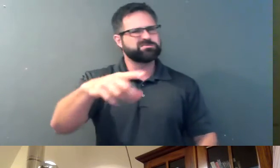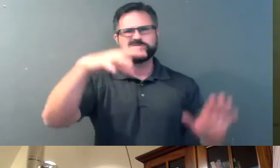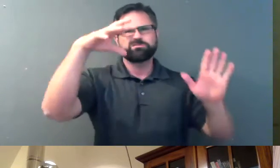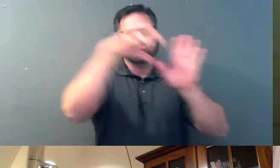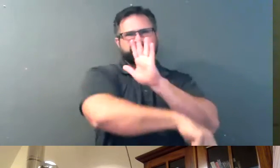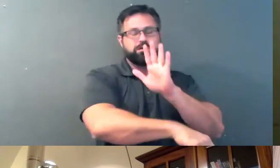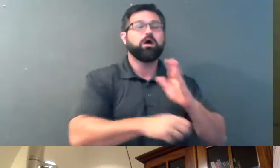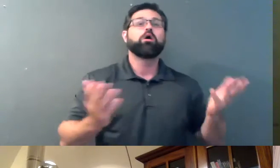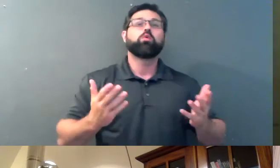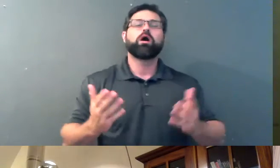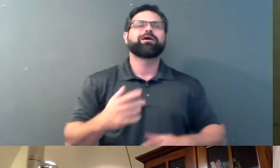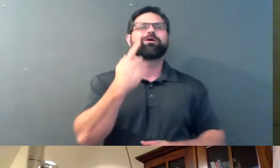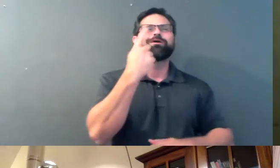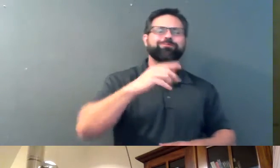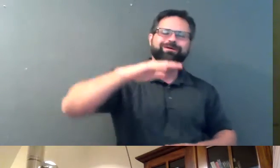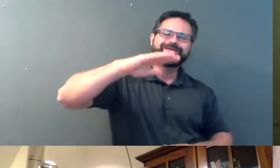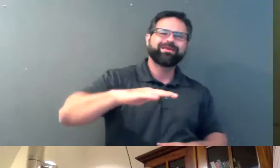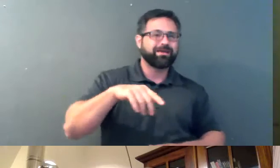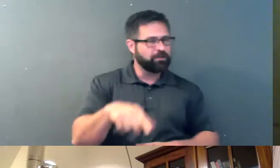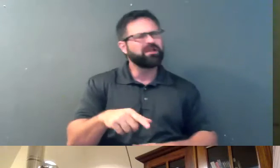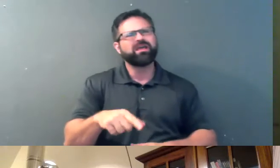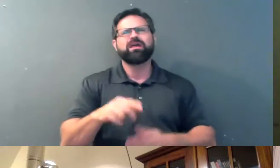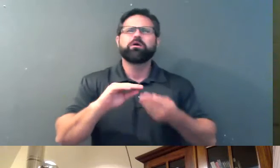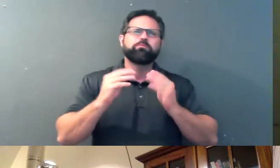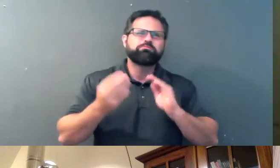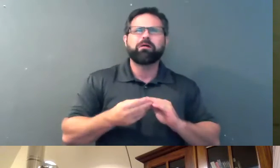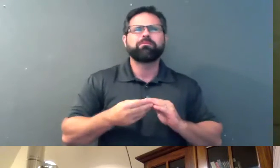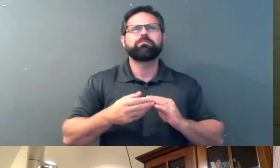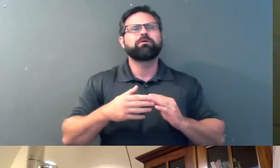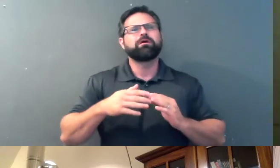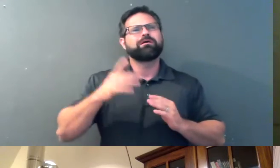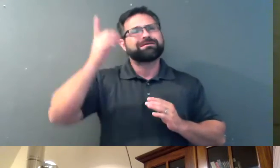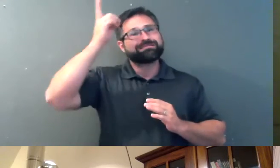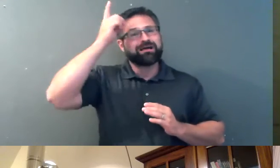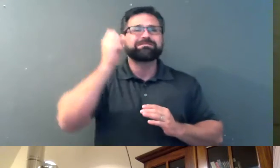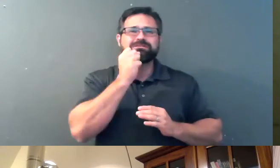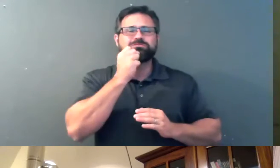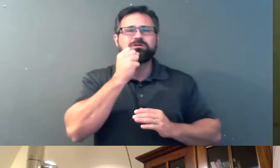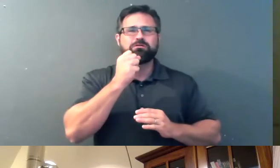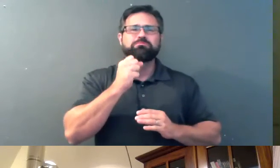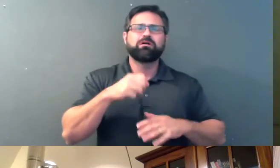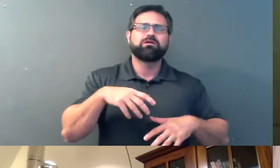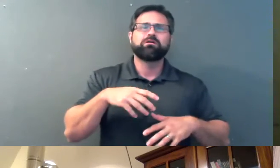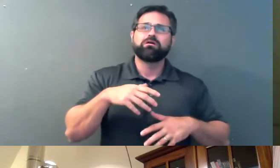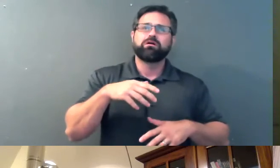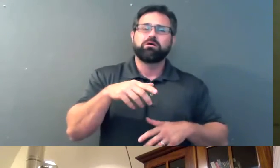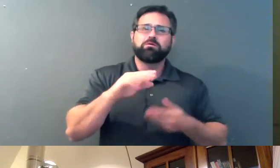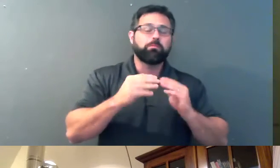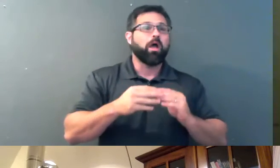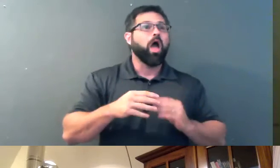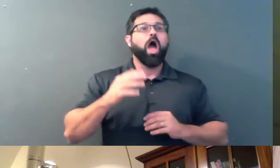was sent to a special education center by national authorities, despite his